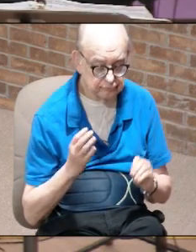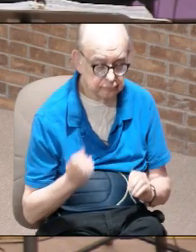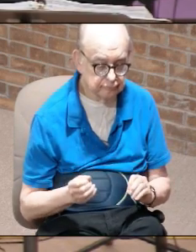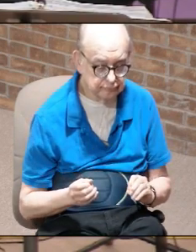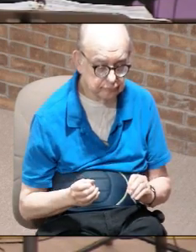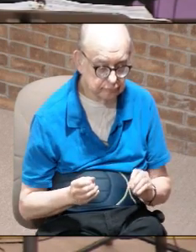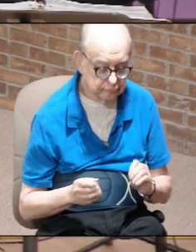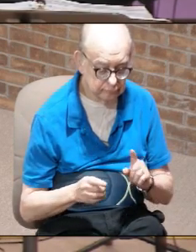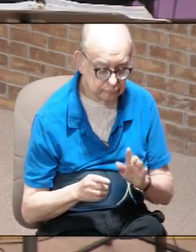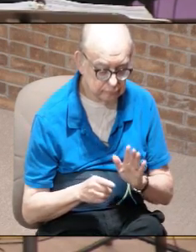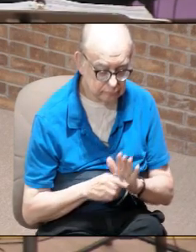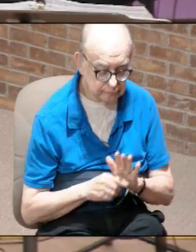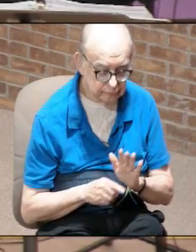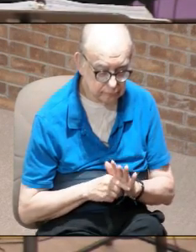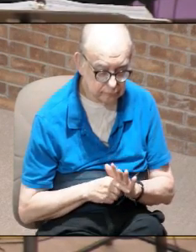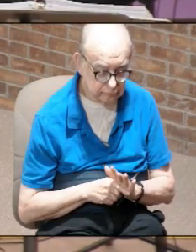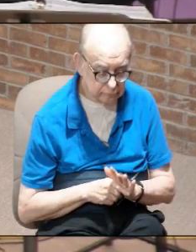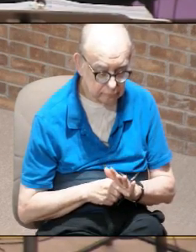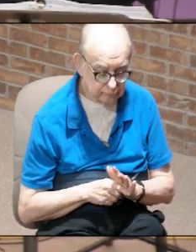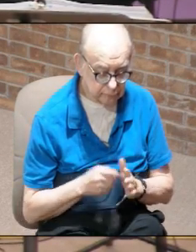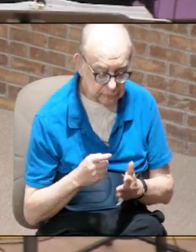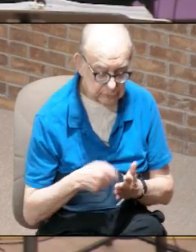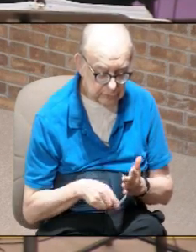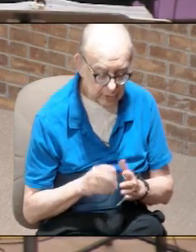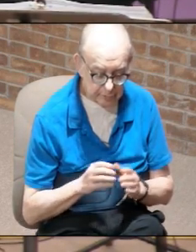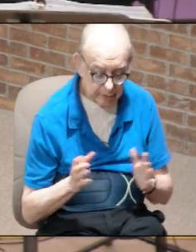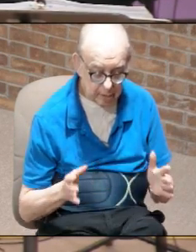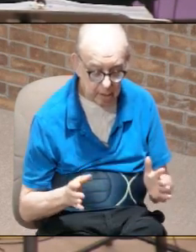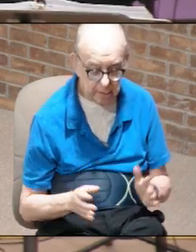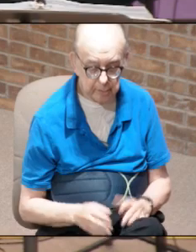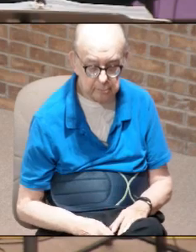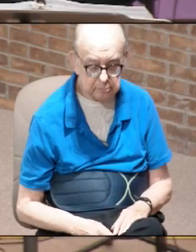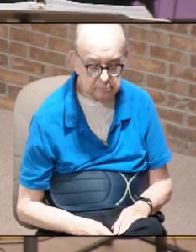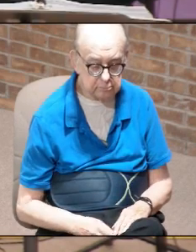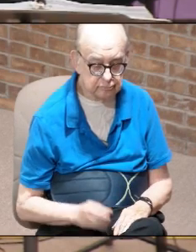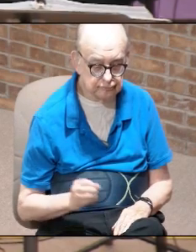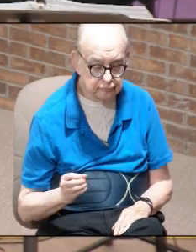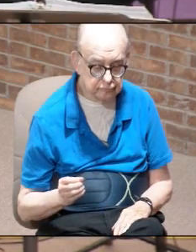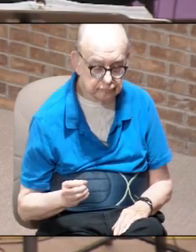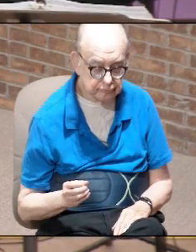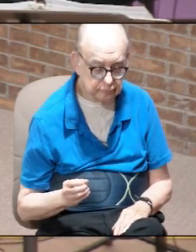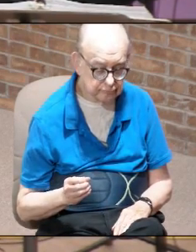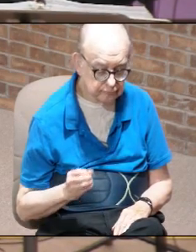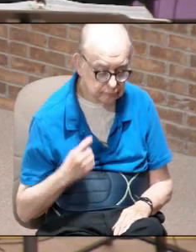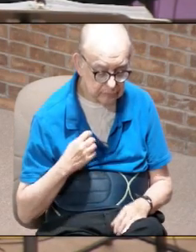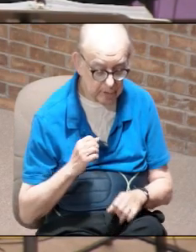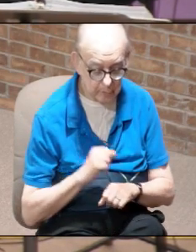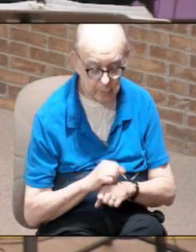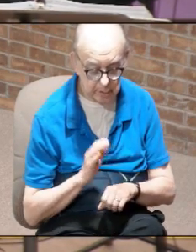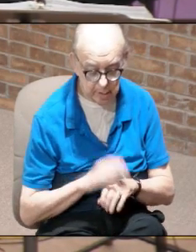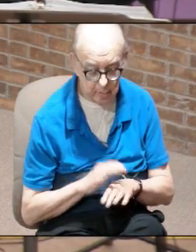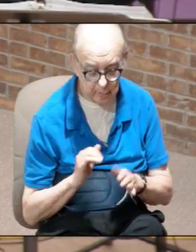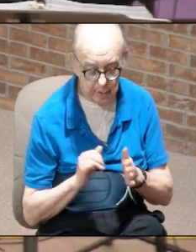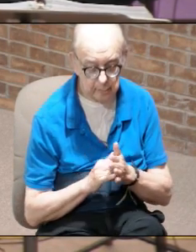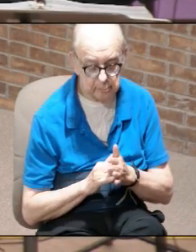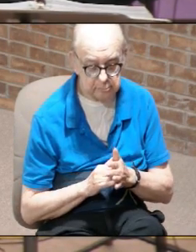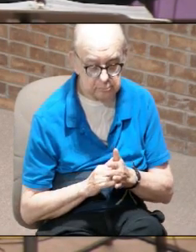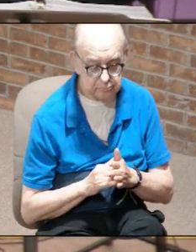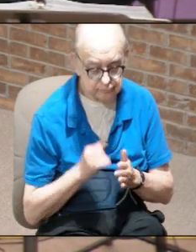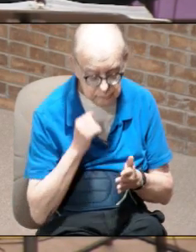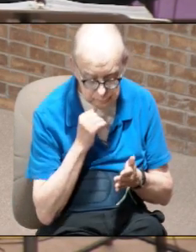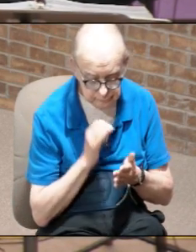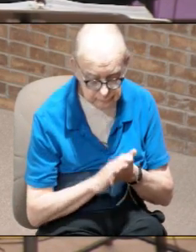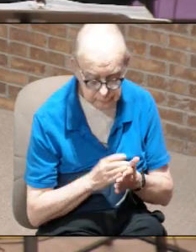because the negativity costs me a bunch. And so I'm working on it. You told